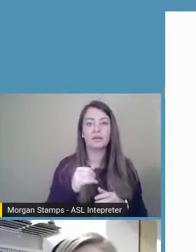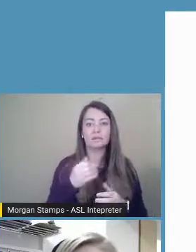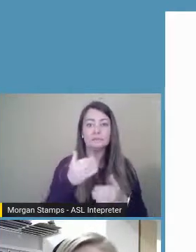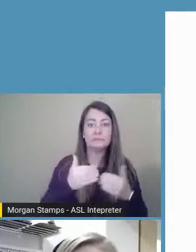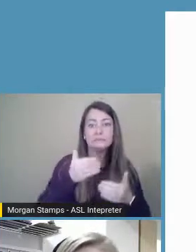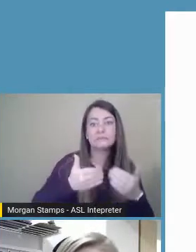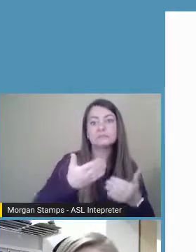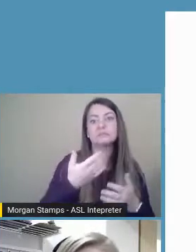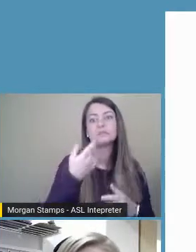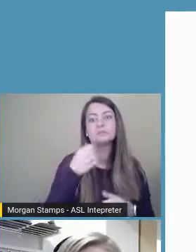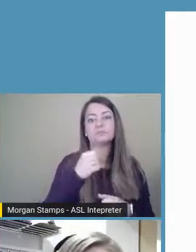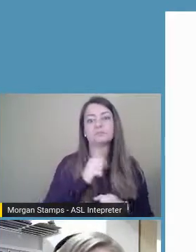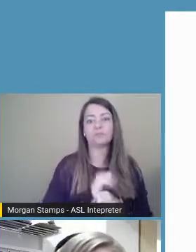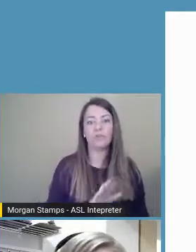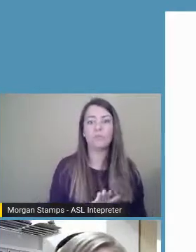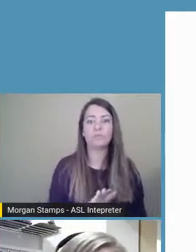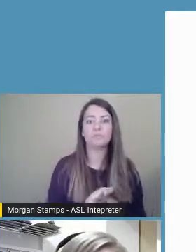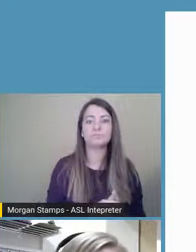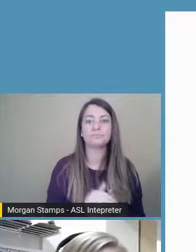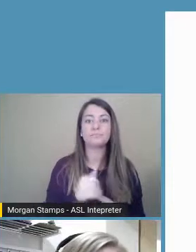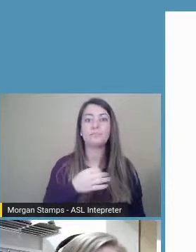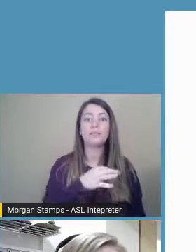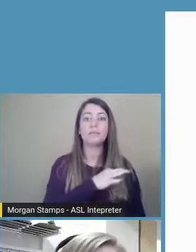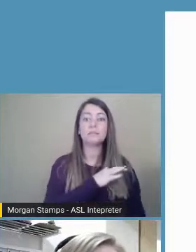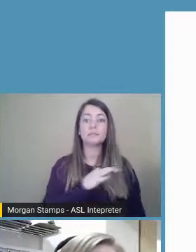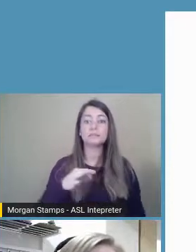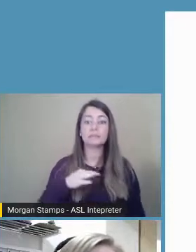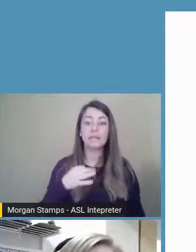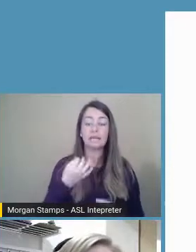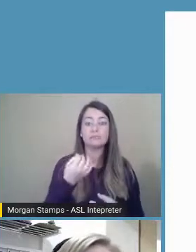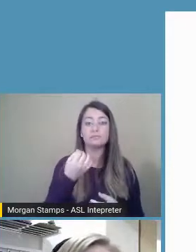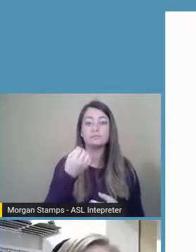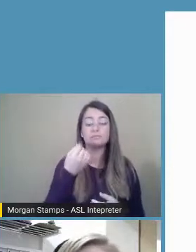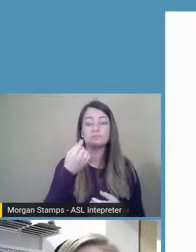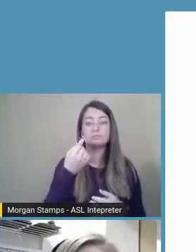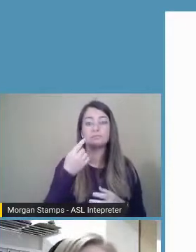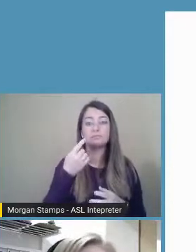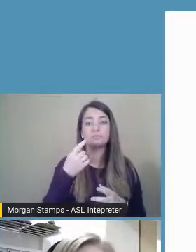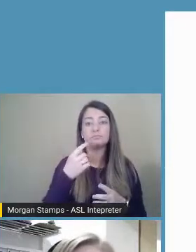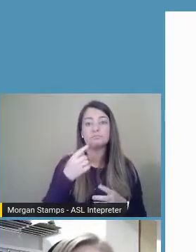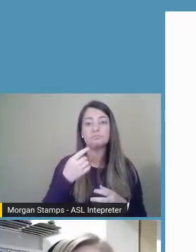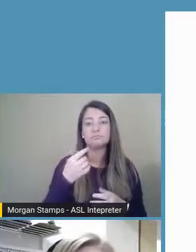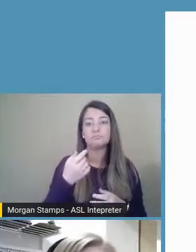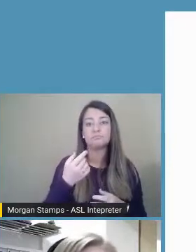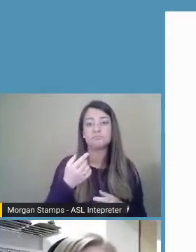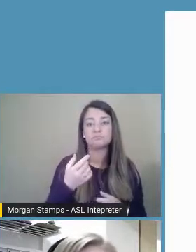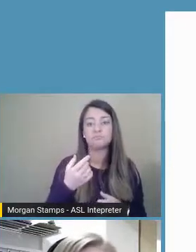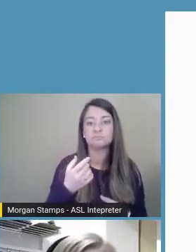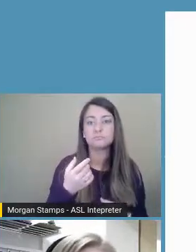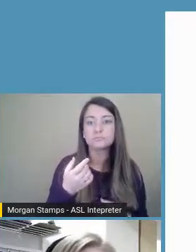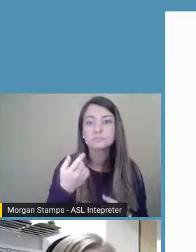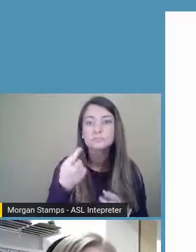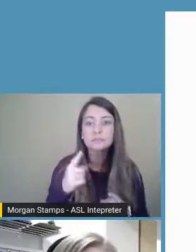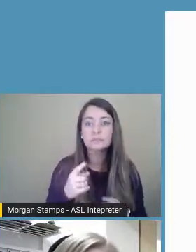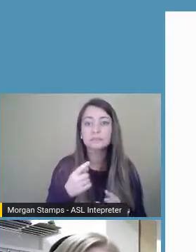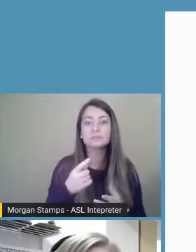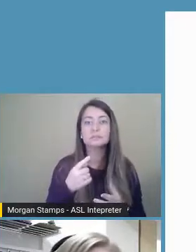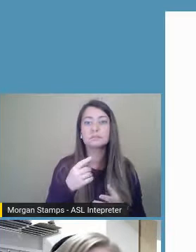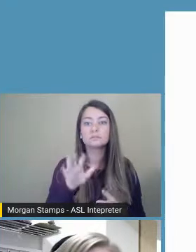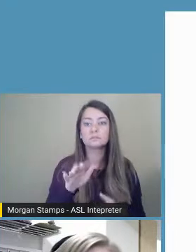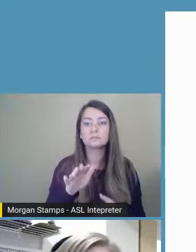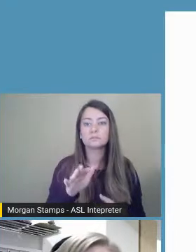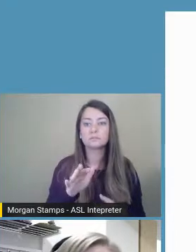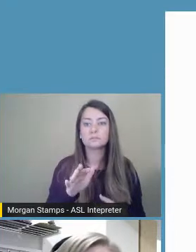learning related to our collections and exhibitions. And finally, we wanted anything that we offered via virtual